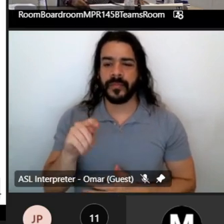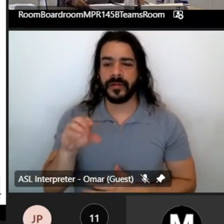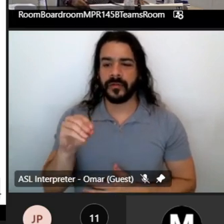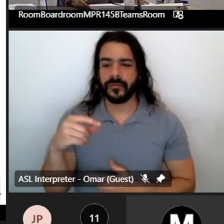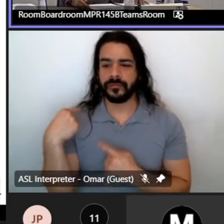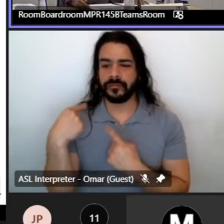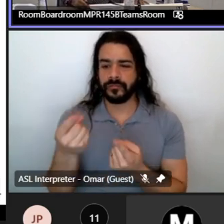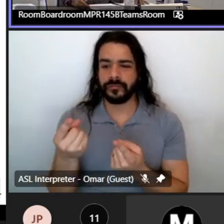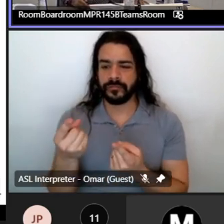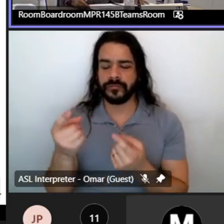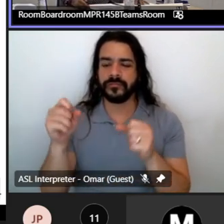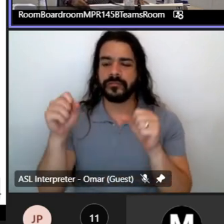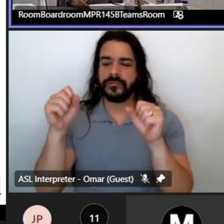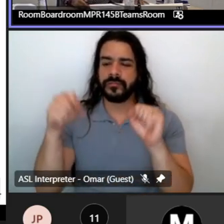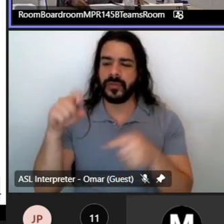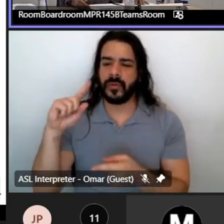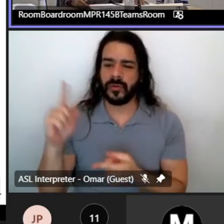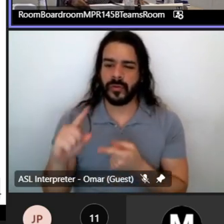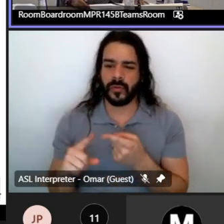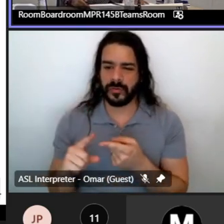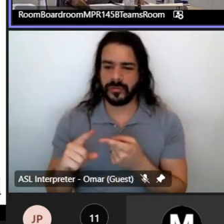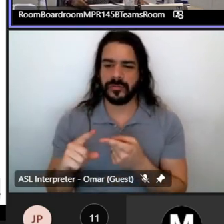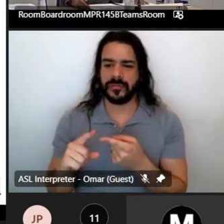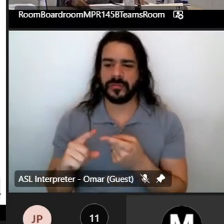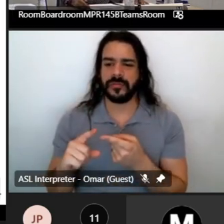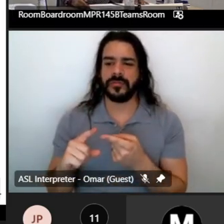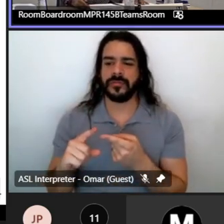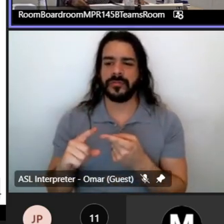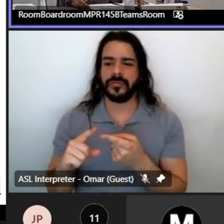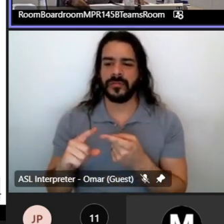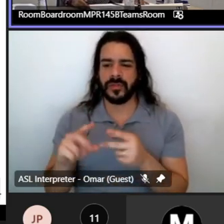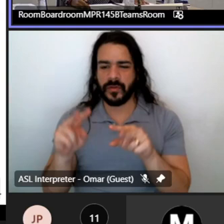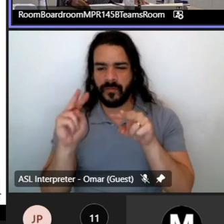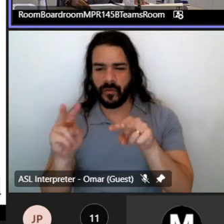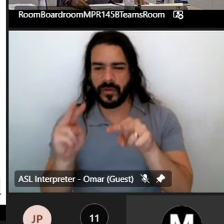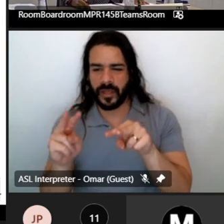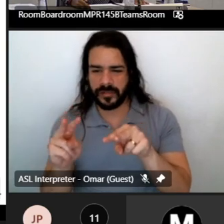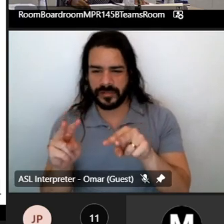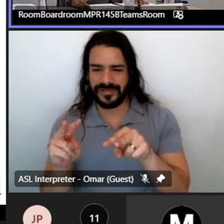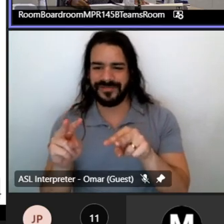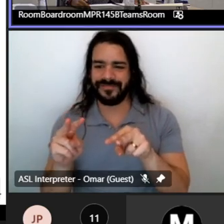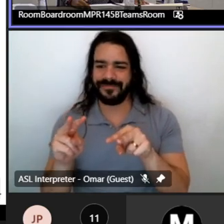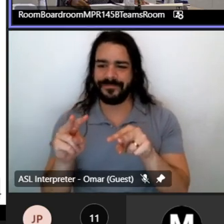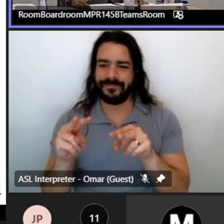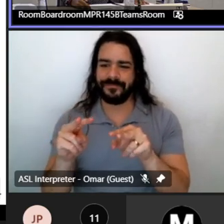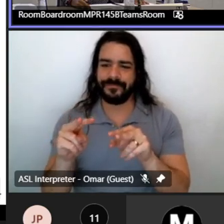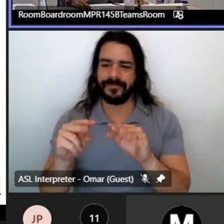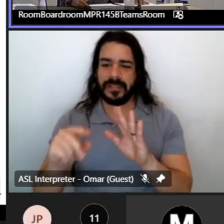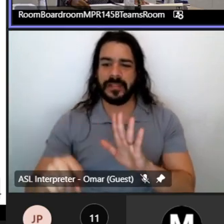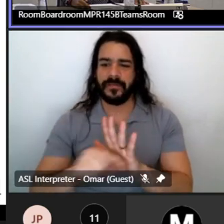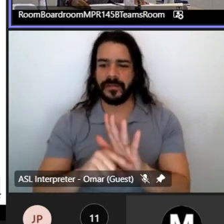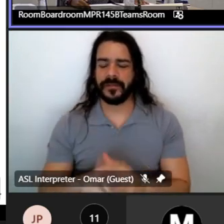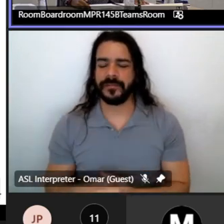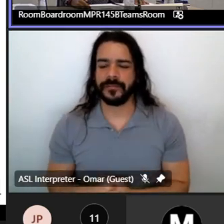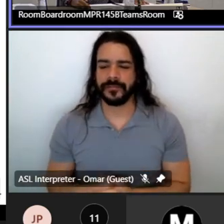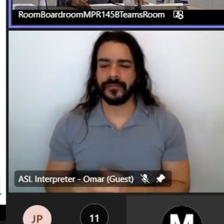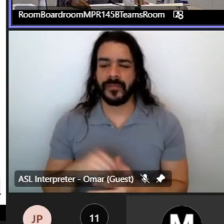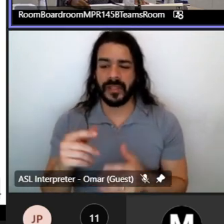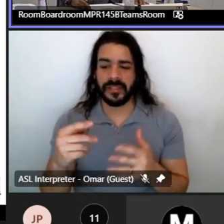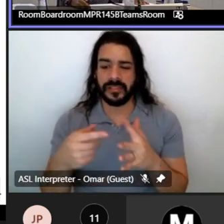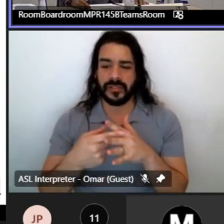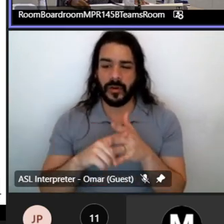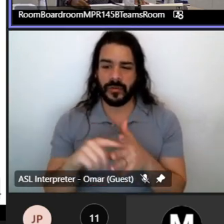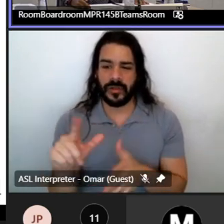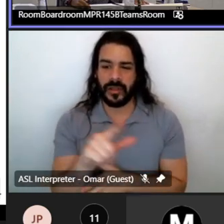Metro has been able to reduce the original deficit forecast for FY24. Starting from the left, the